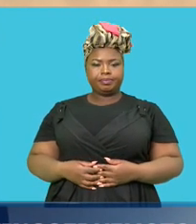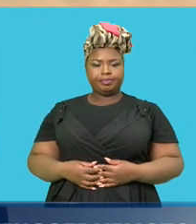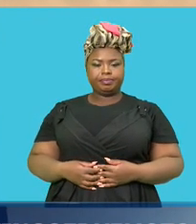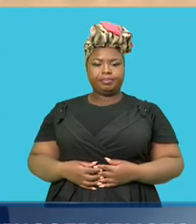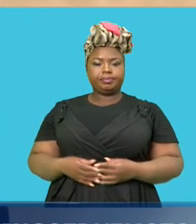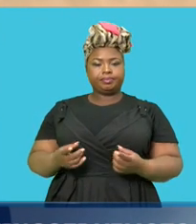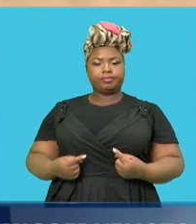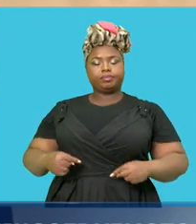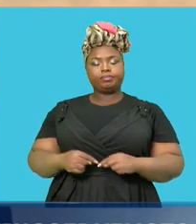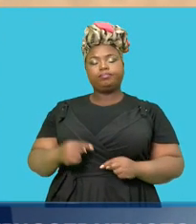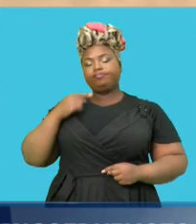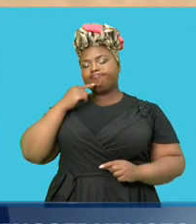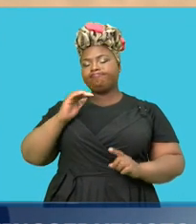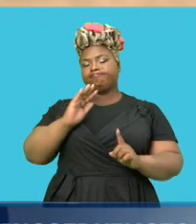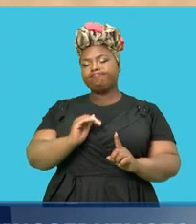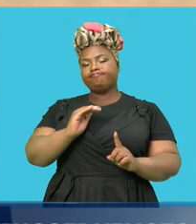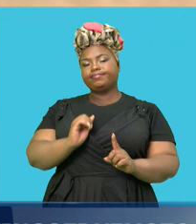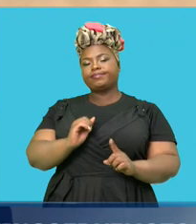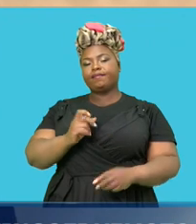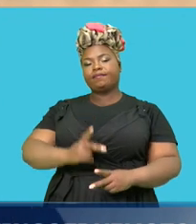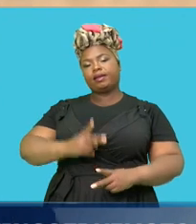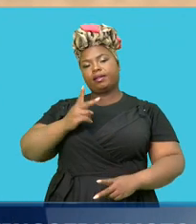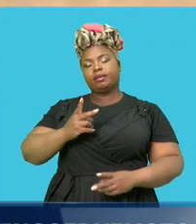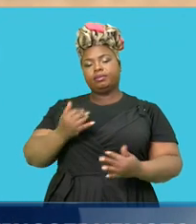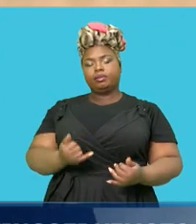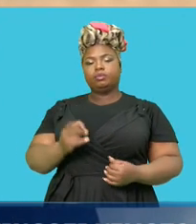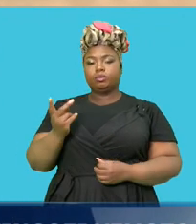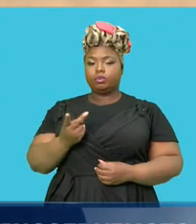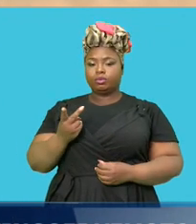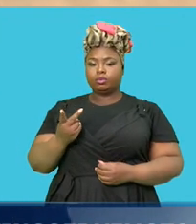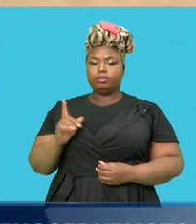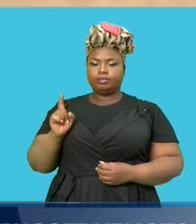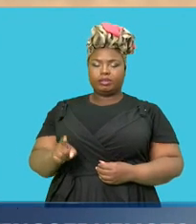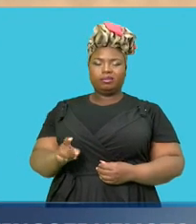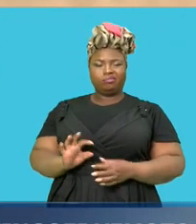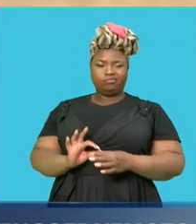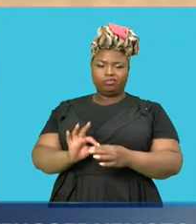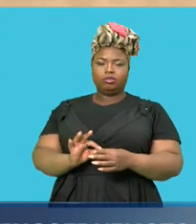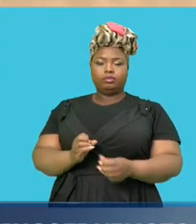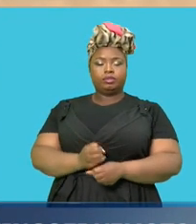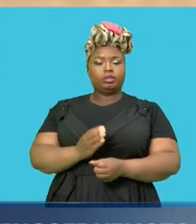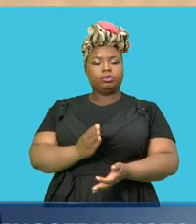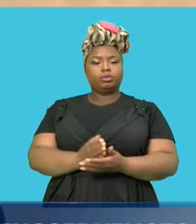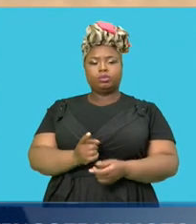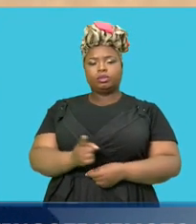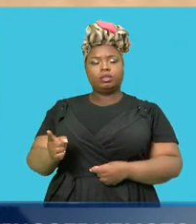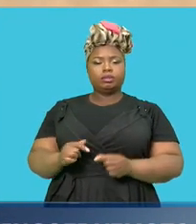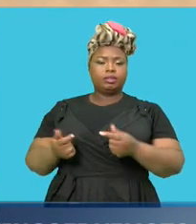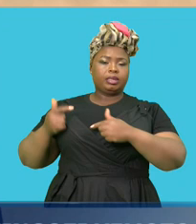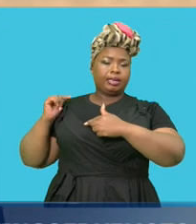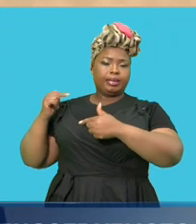As we say our final goodbyes, let us also commit to ensuring that the